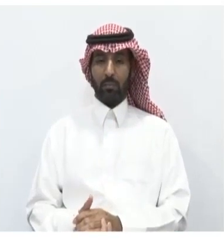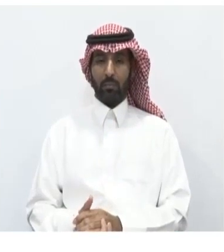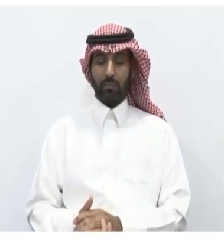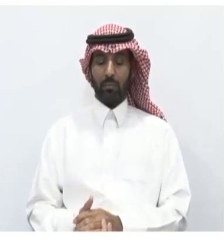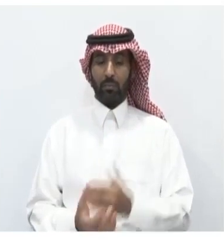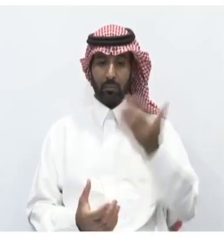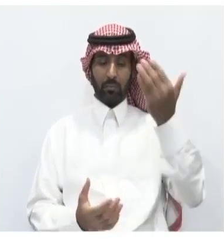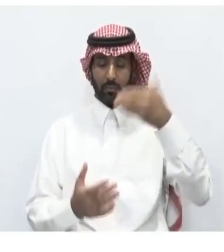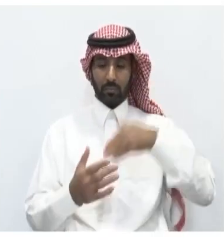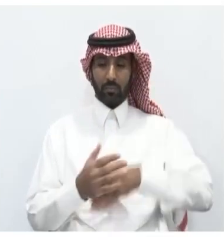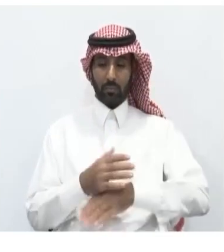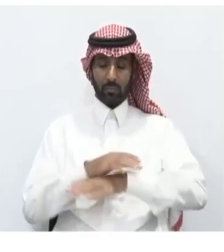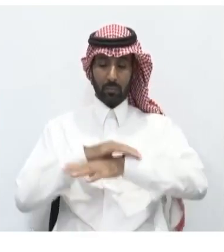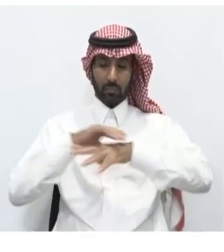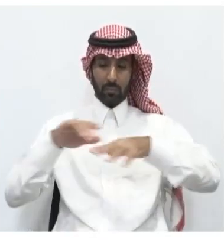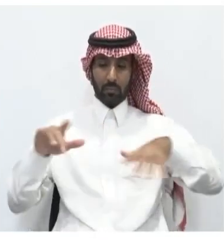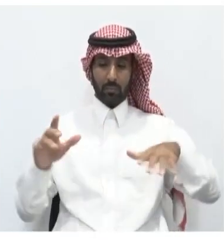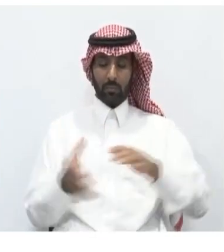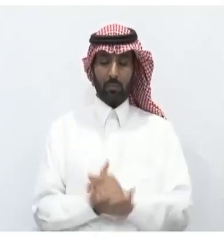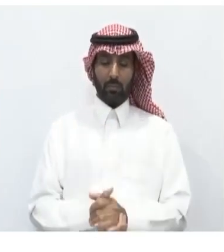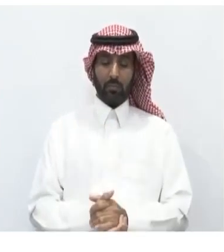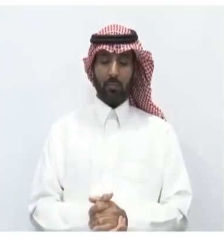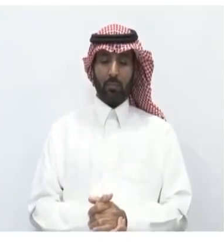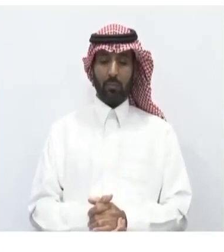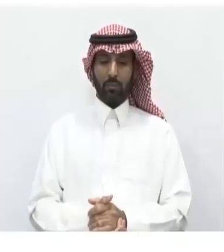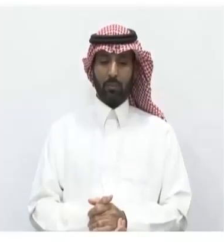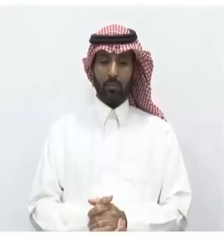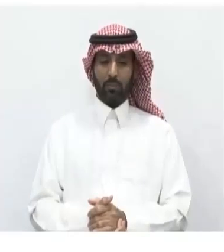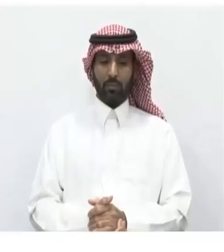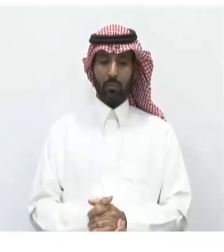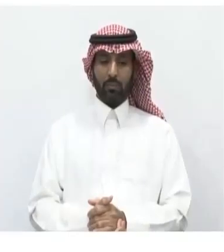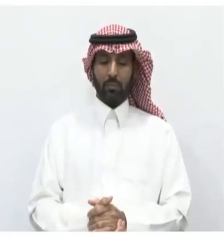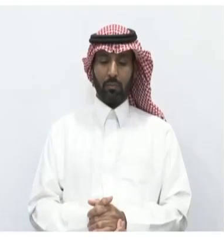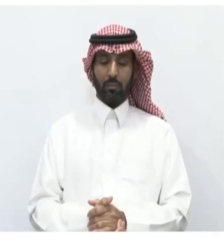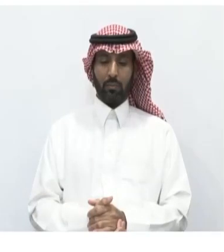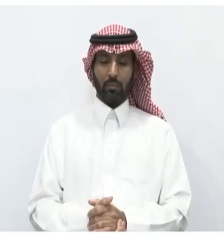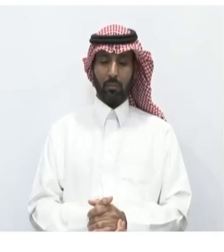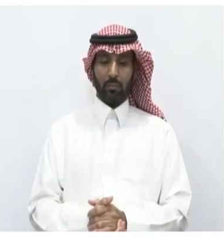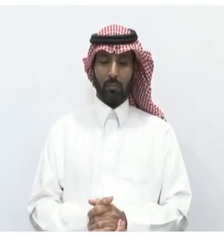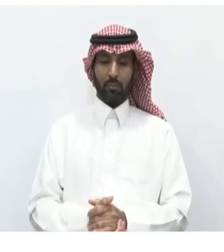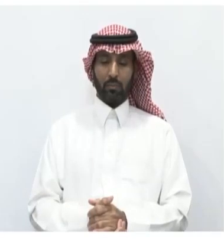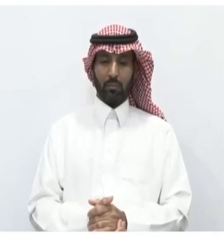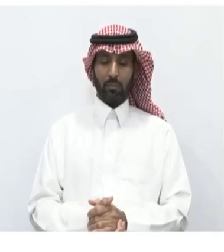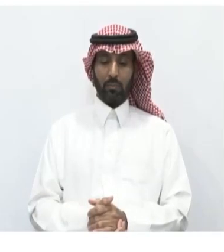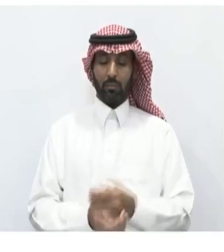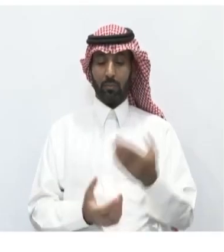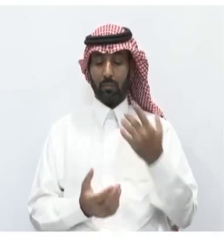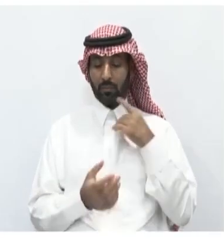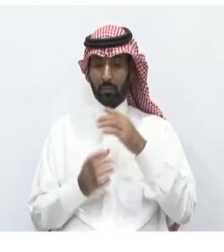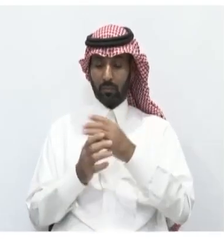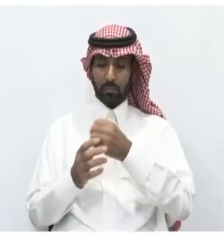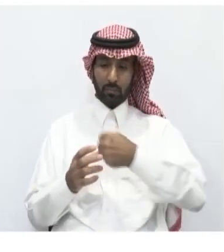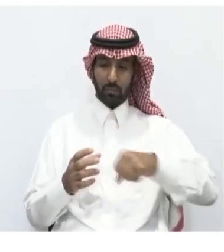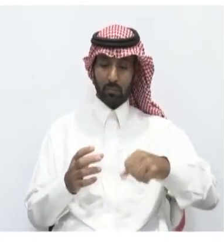undersea, undersea. So there are a lot of examples here. The second one here, very good, it's